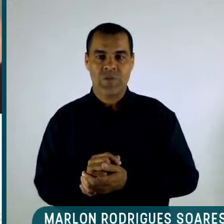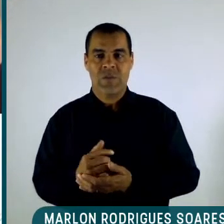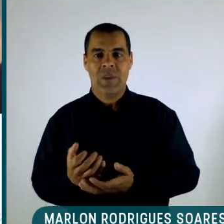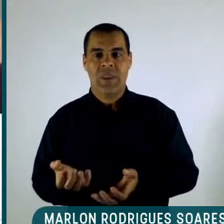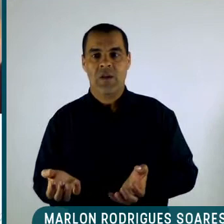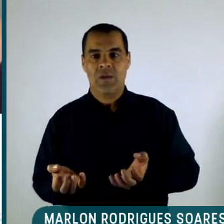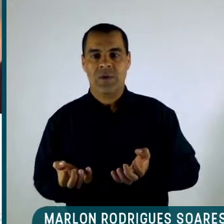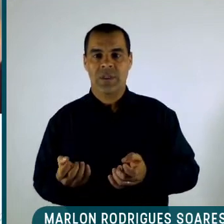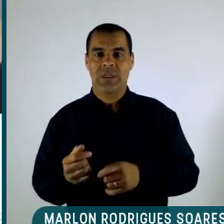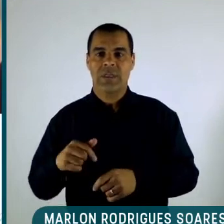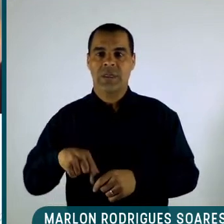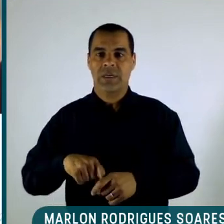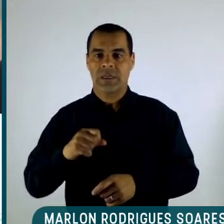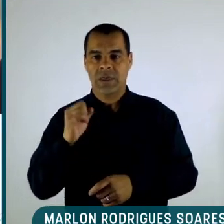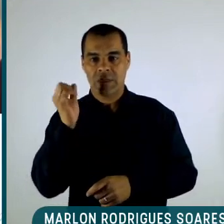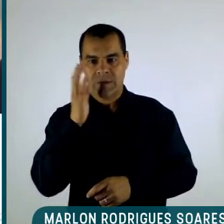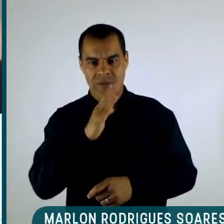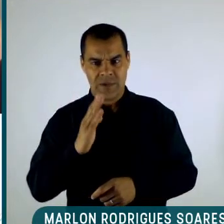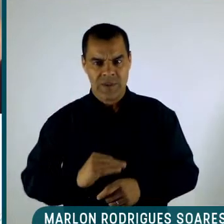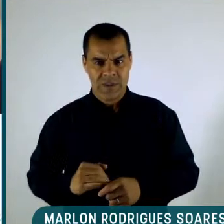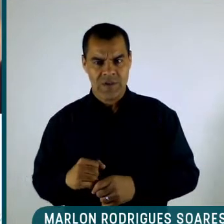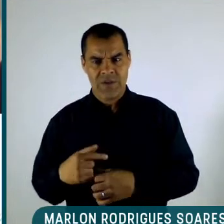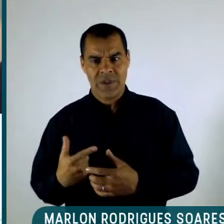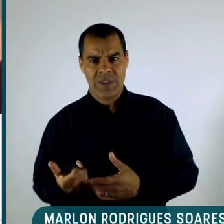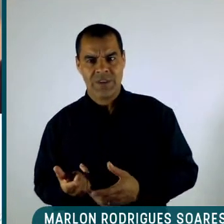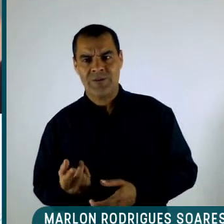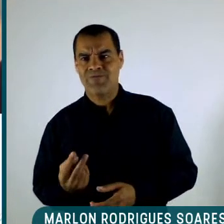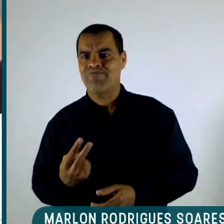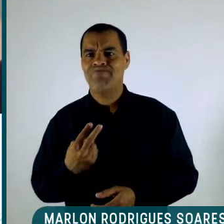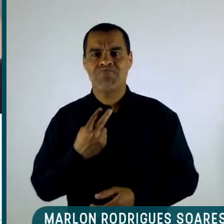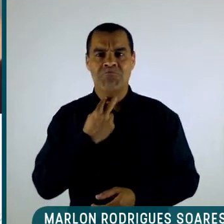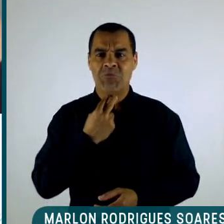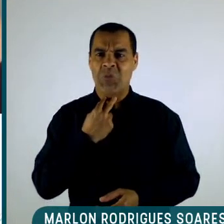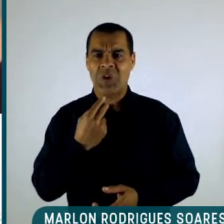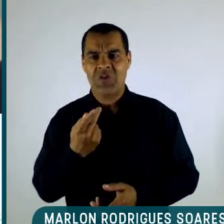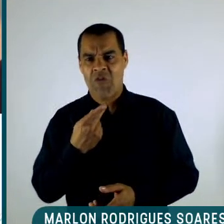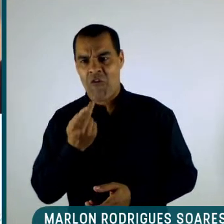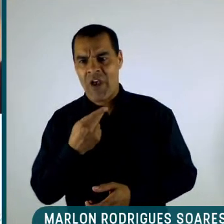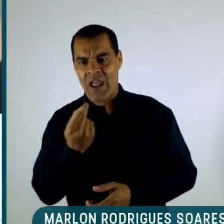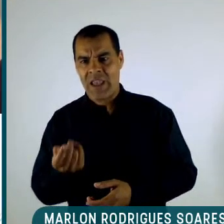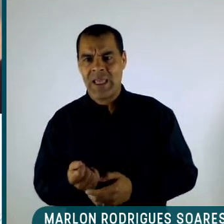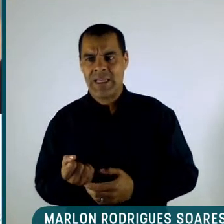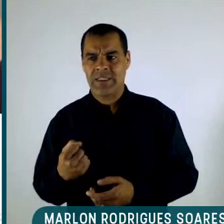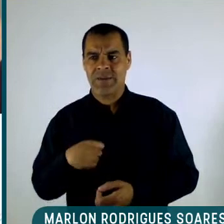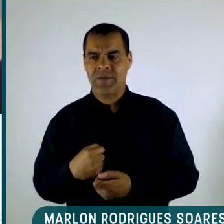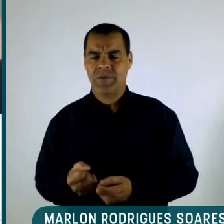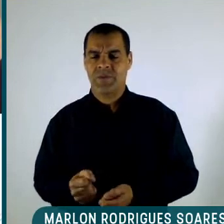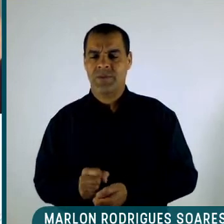the topic. I think that in Brazil, we cannot talk about